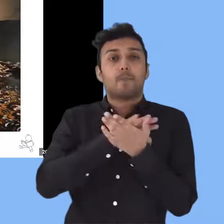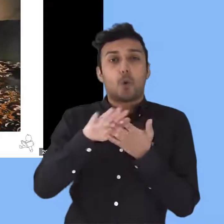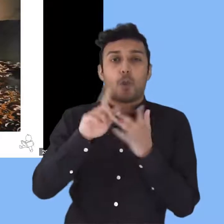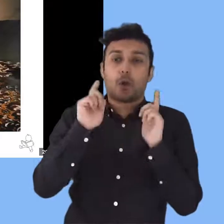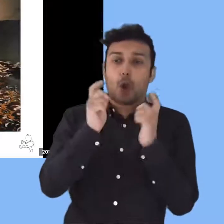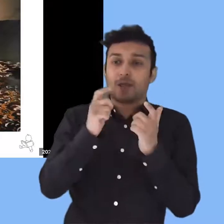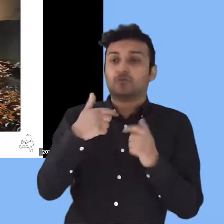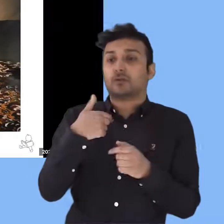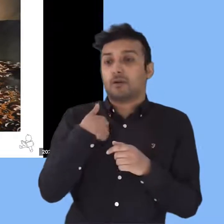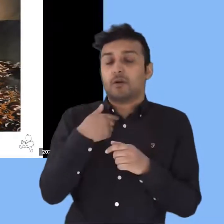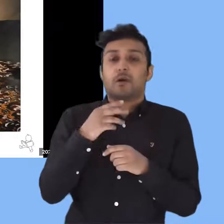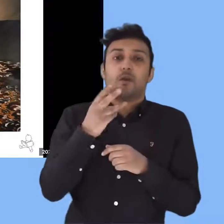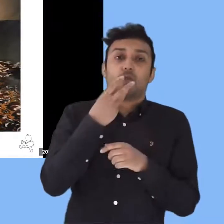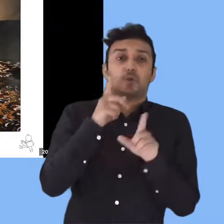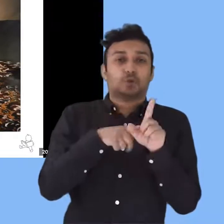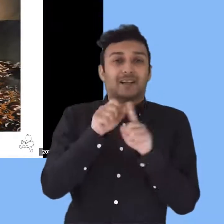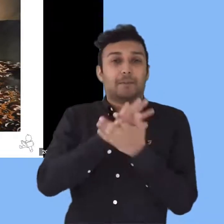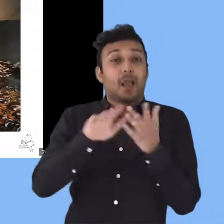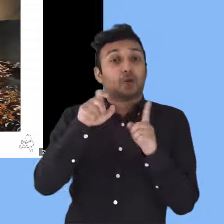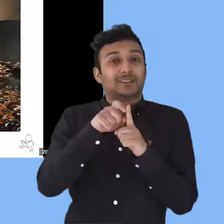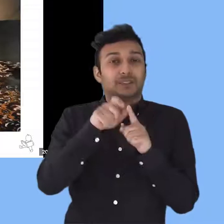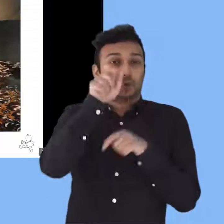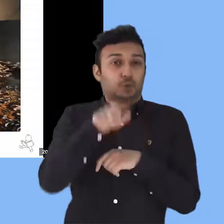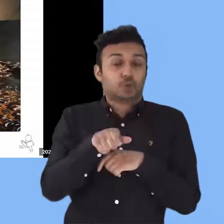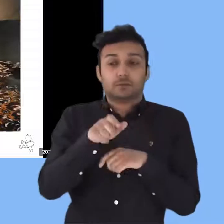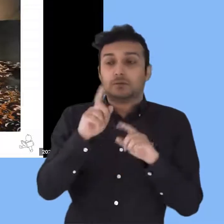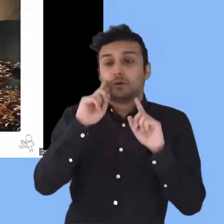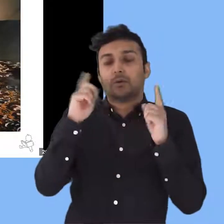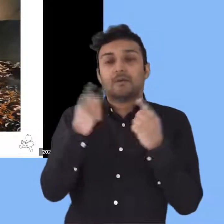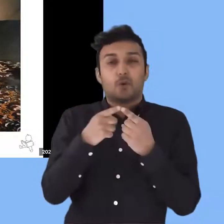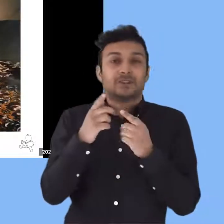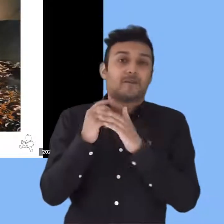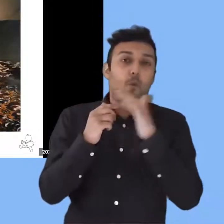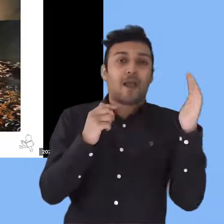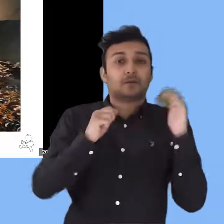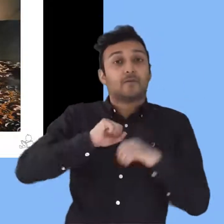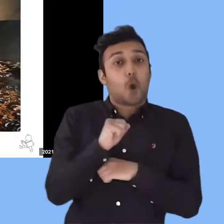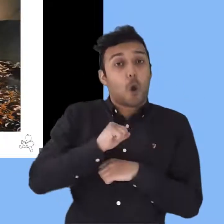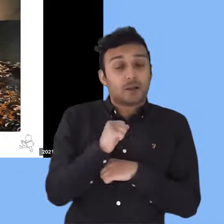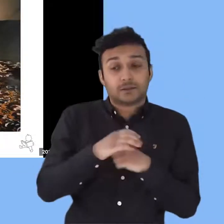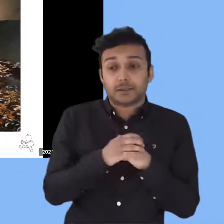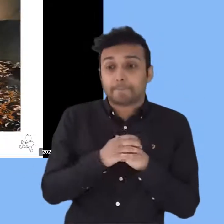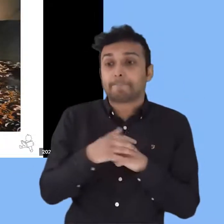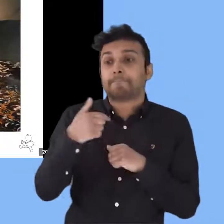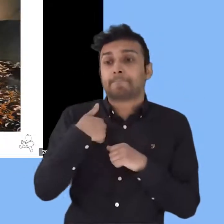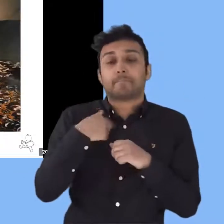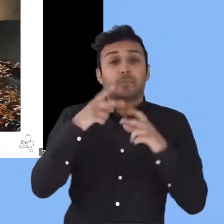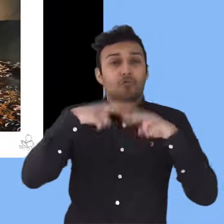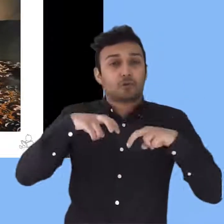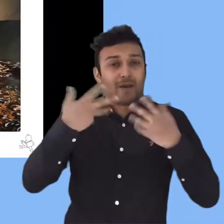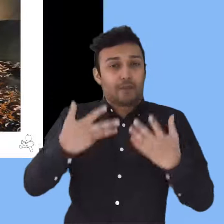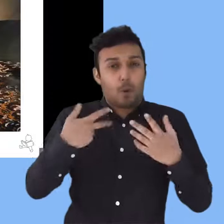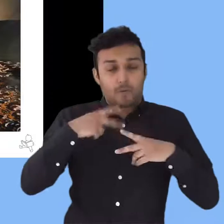Childhood Practice course. I'm also a PhD student at the University of the West of Scotland. My research currently looks